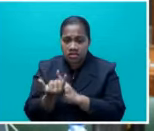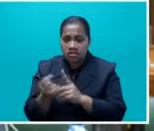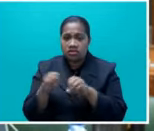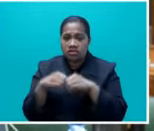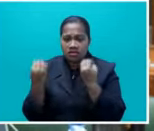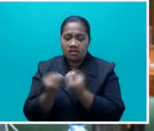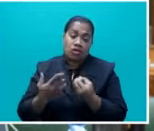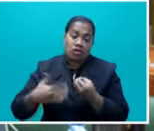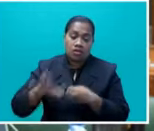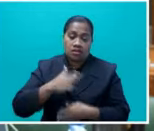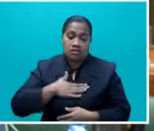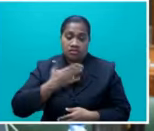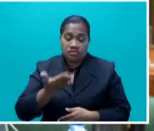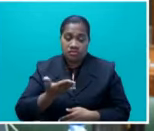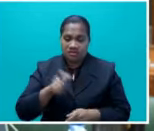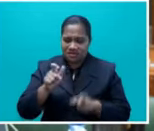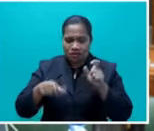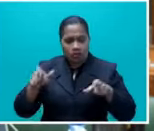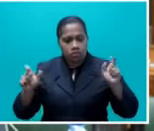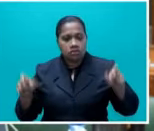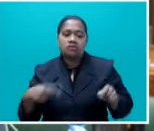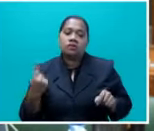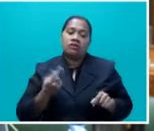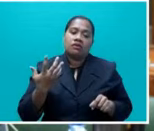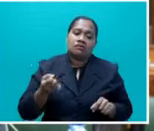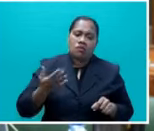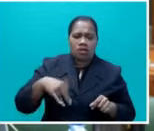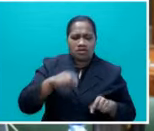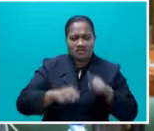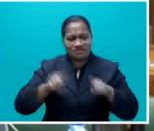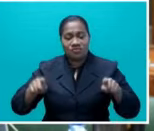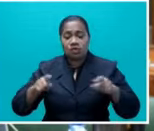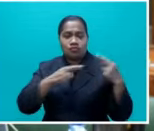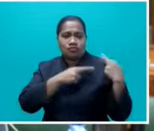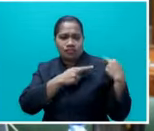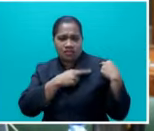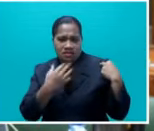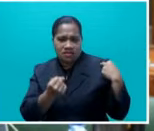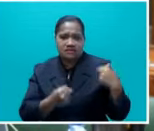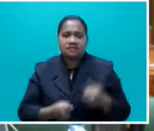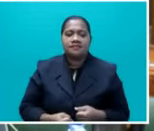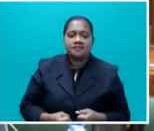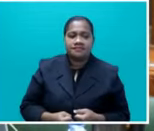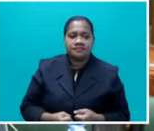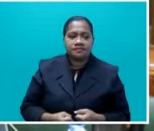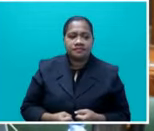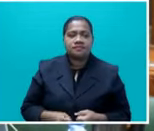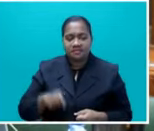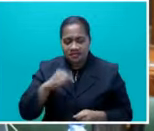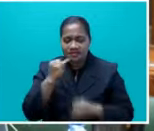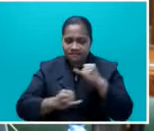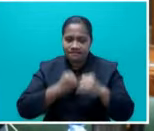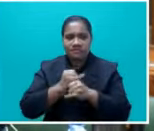interested stakeholders, Mr. Speaker, sir, who had all dynamic roles to play. Our delegations to these important international forums continue